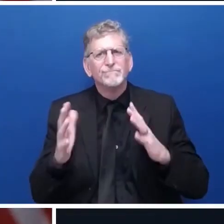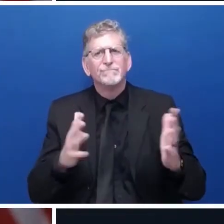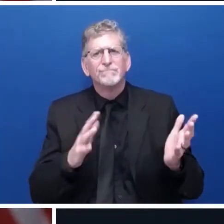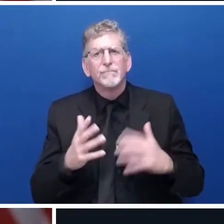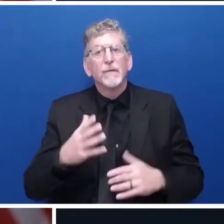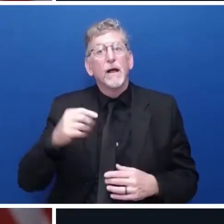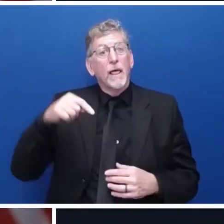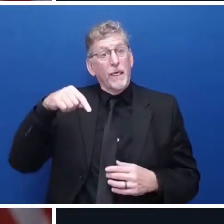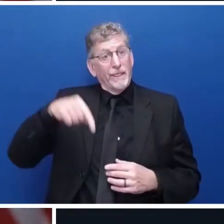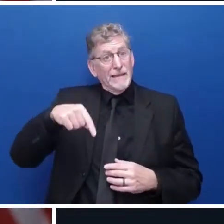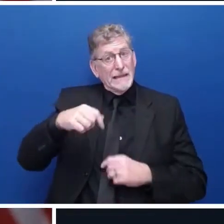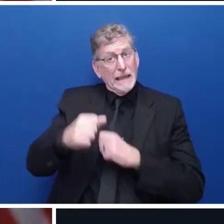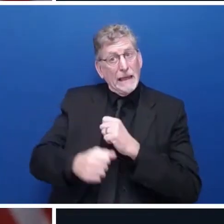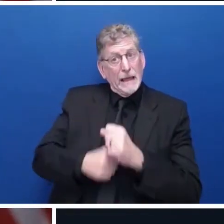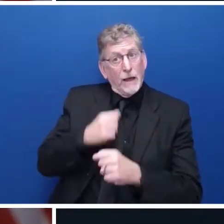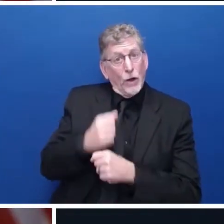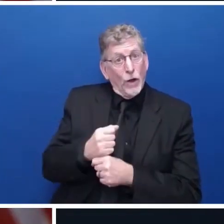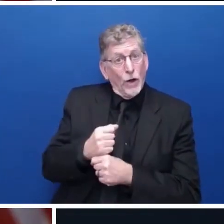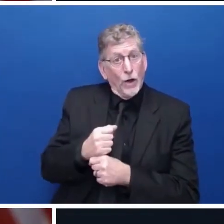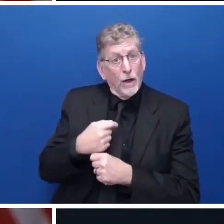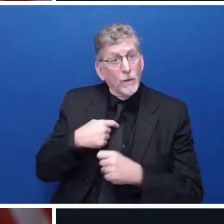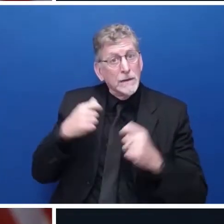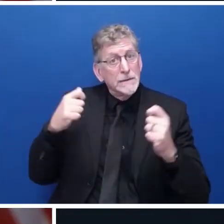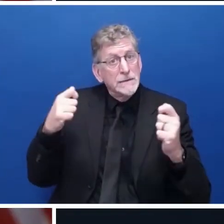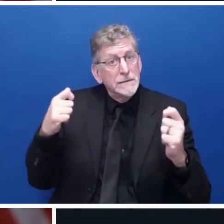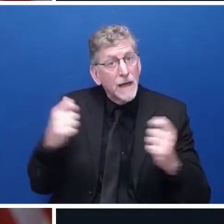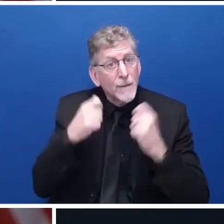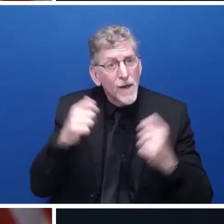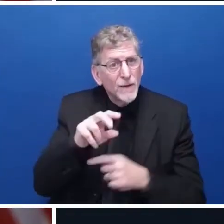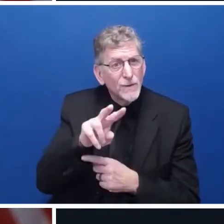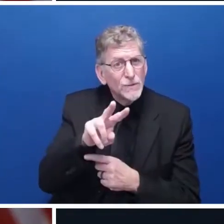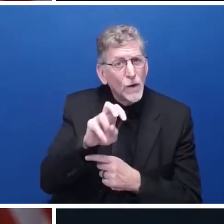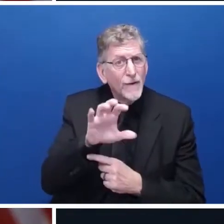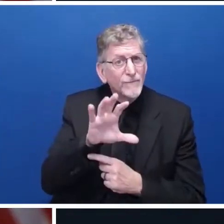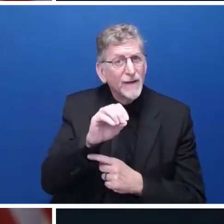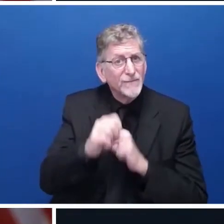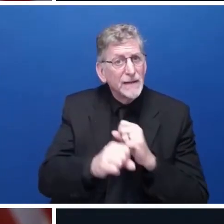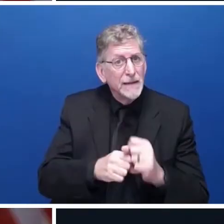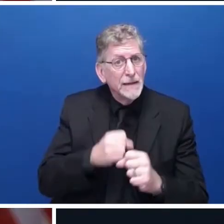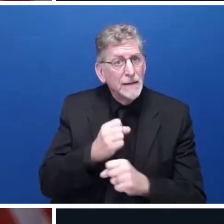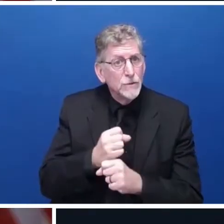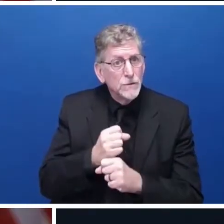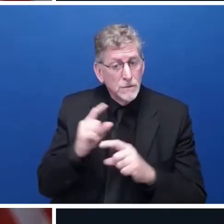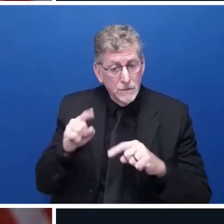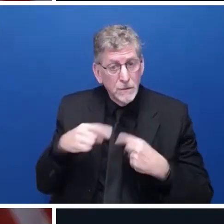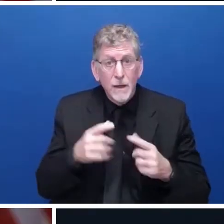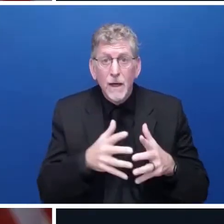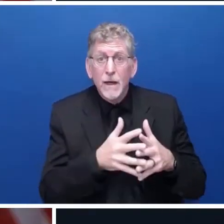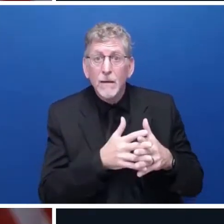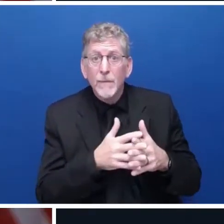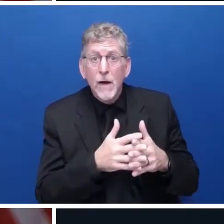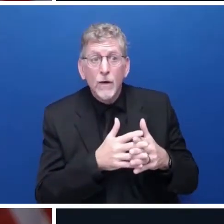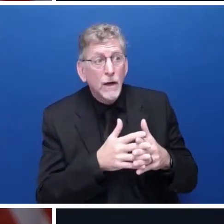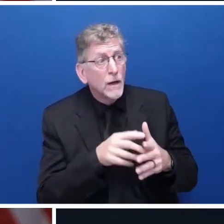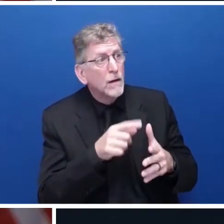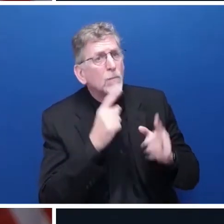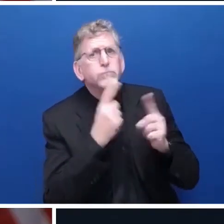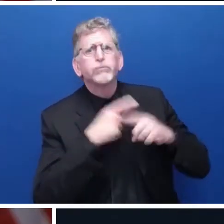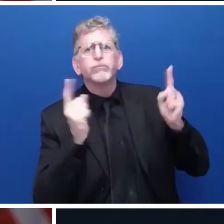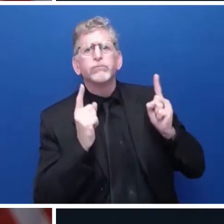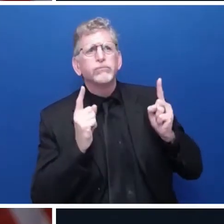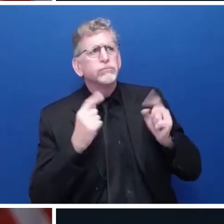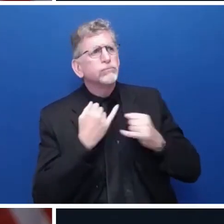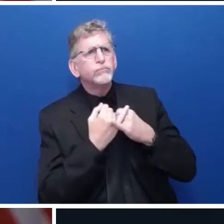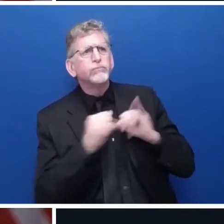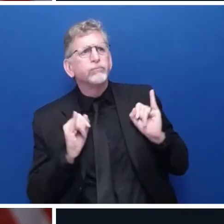as we celebrate 250 years since America declared our independence from tyranny, I can think of